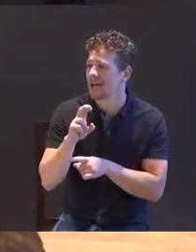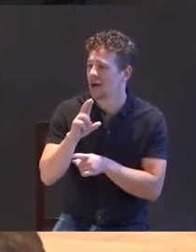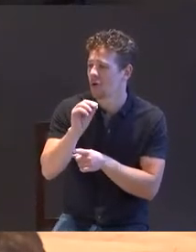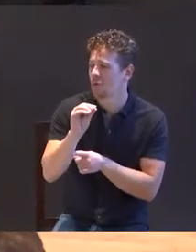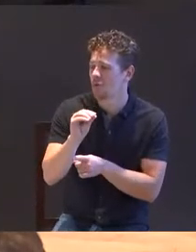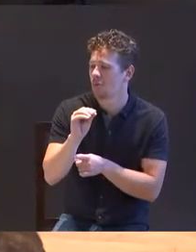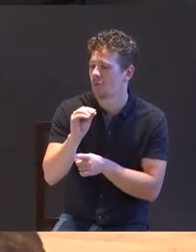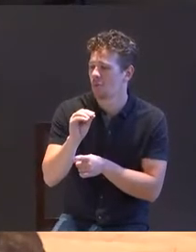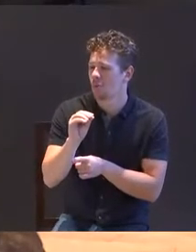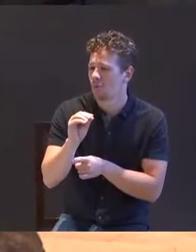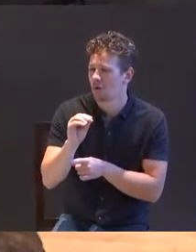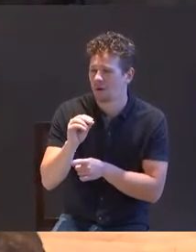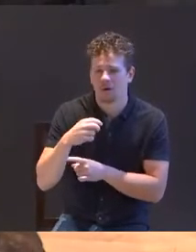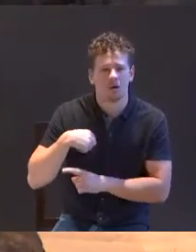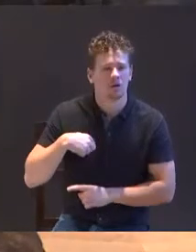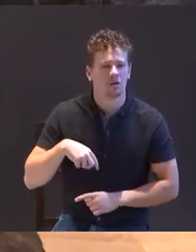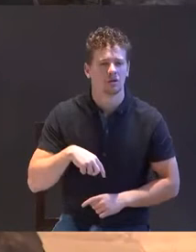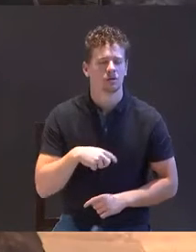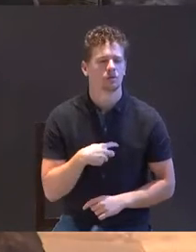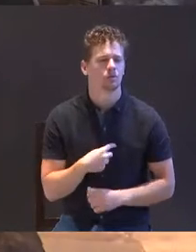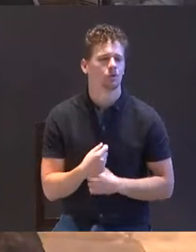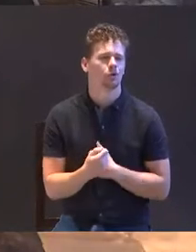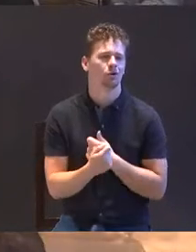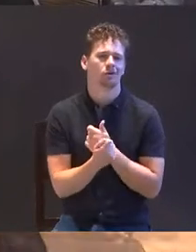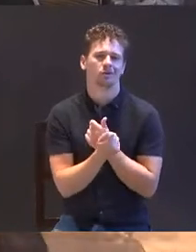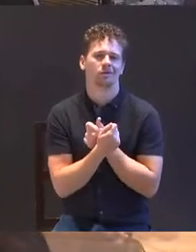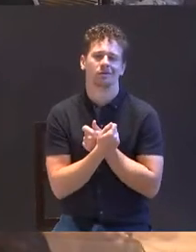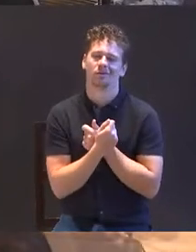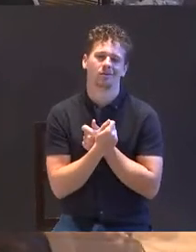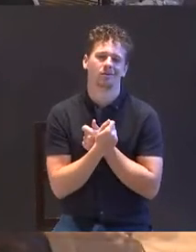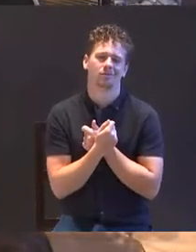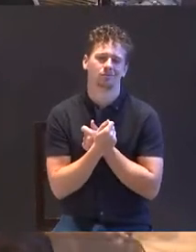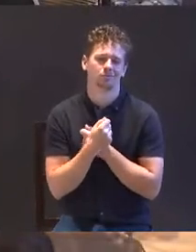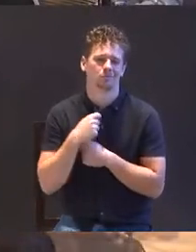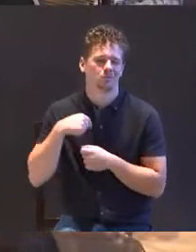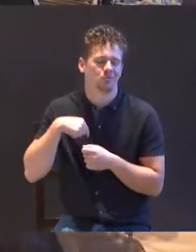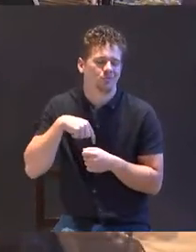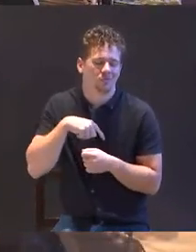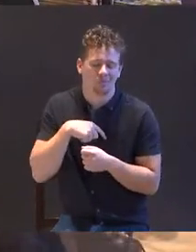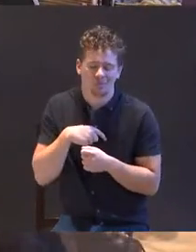We are love. We are one.